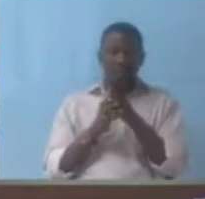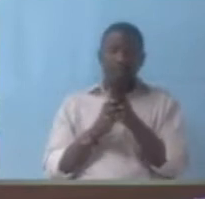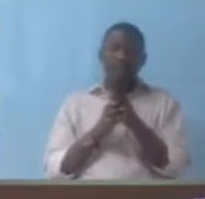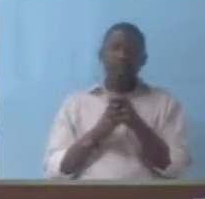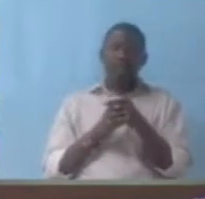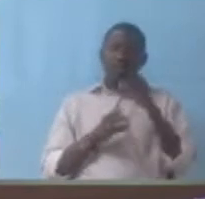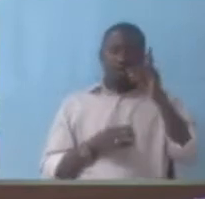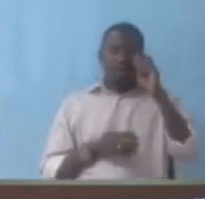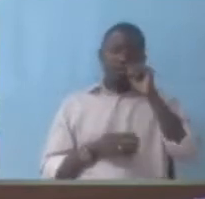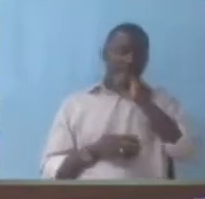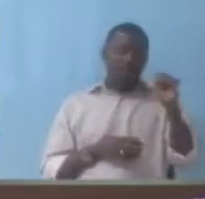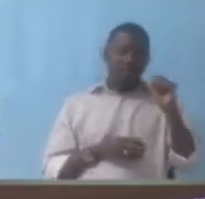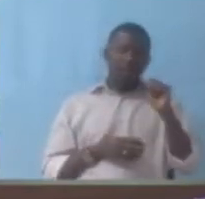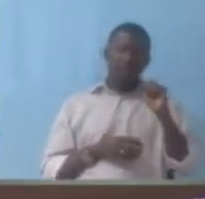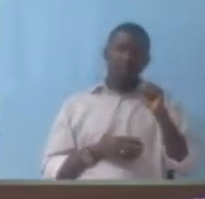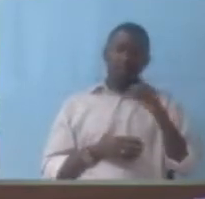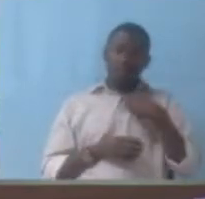scene was already set.